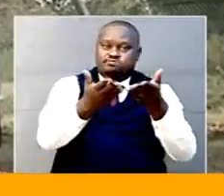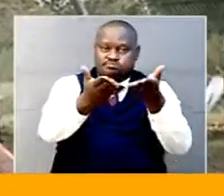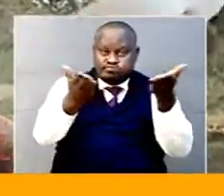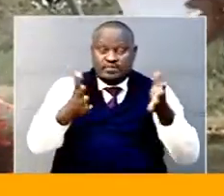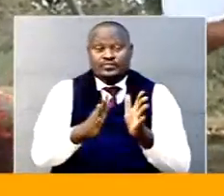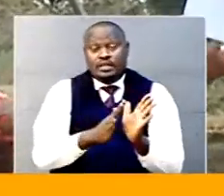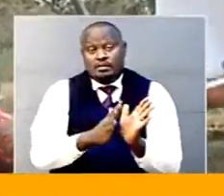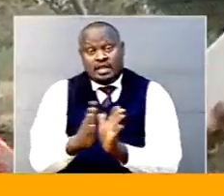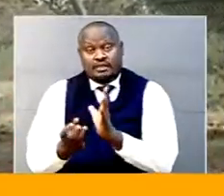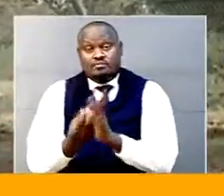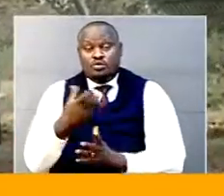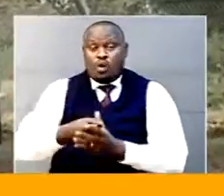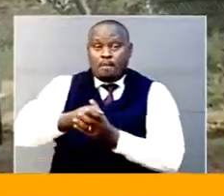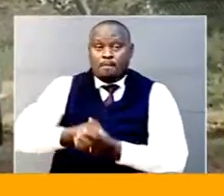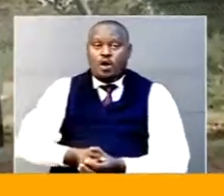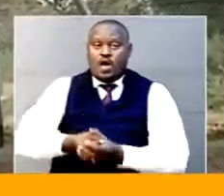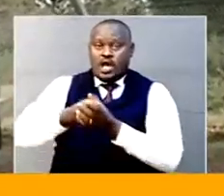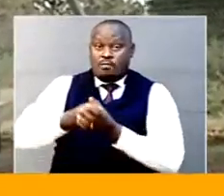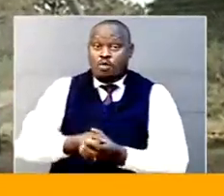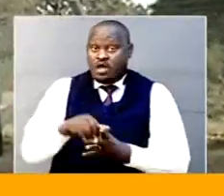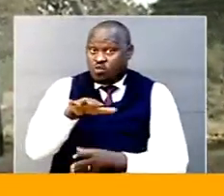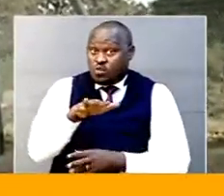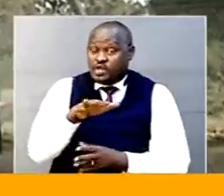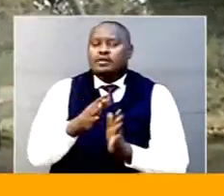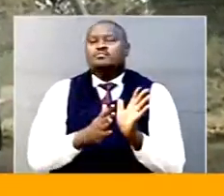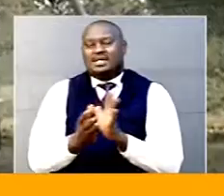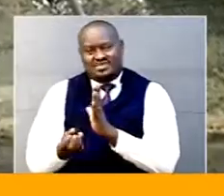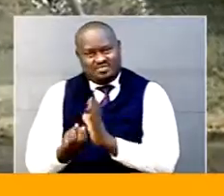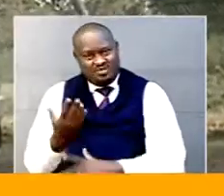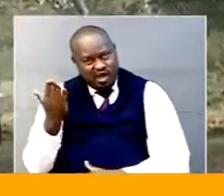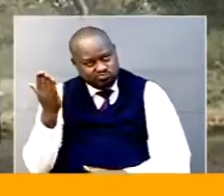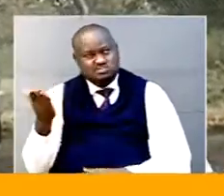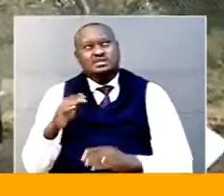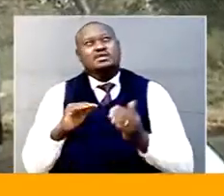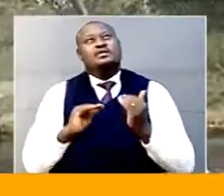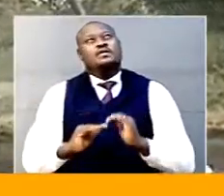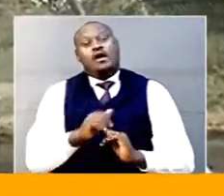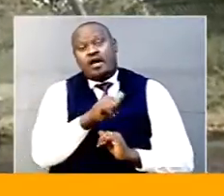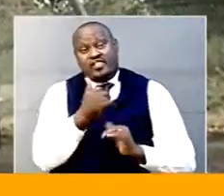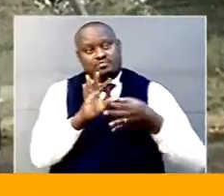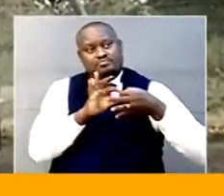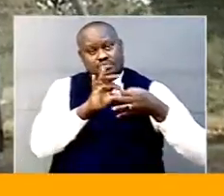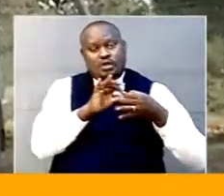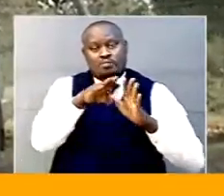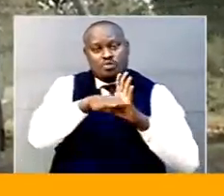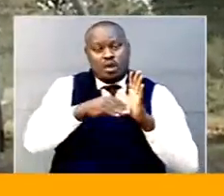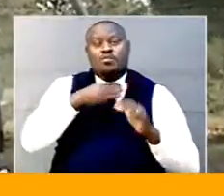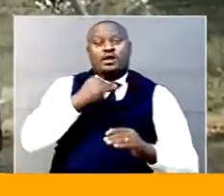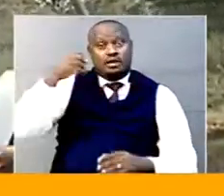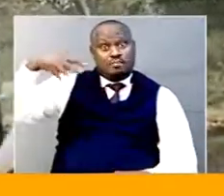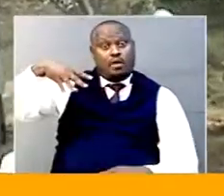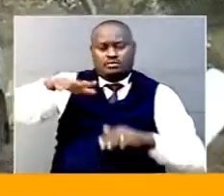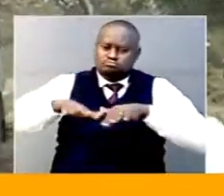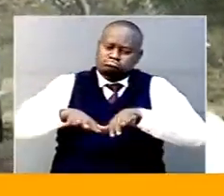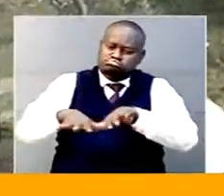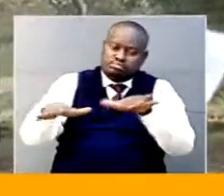water boreholes that we'll be constructing as part of the Chakavoga project. And we are working with the Rural Electrification Agency to